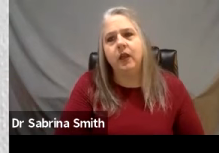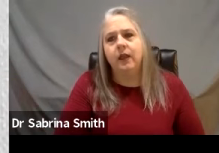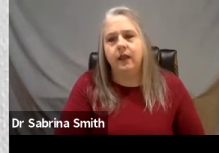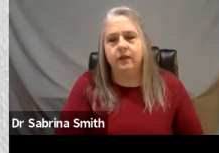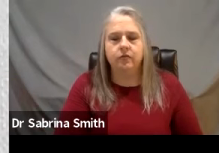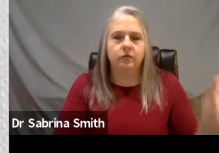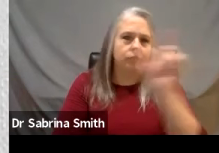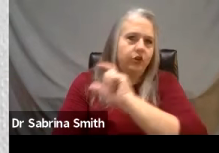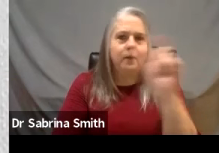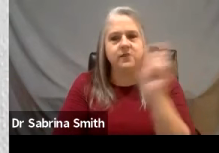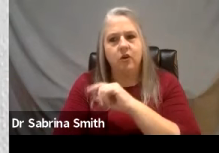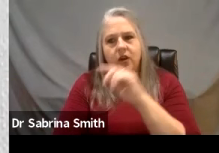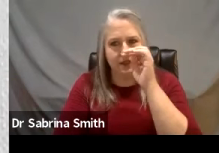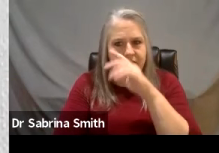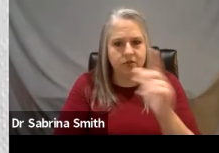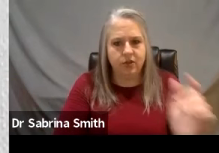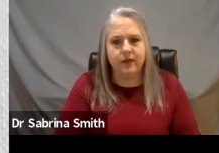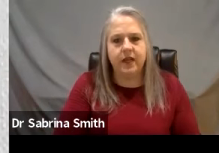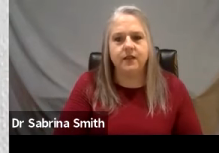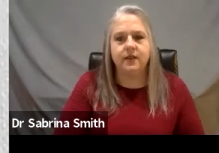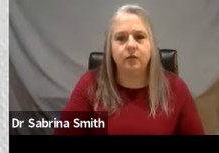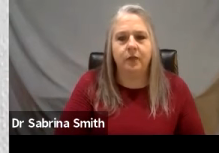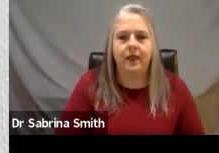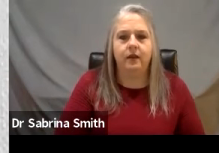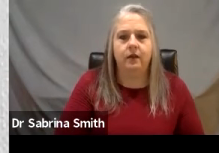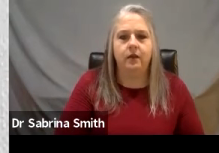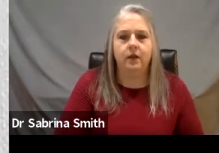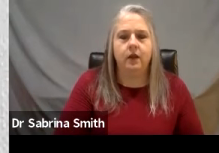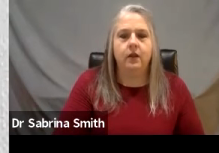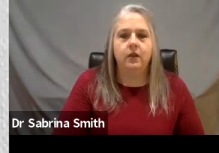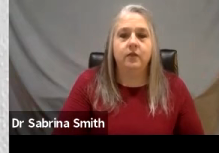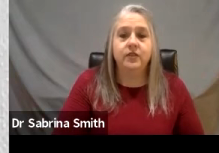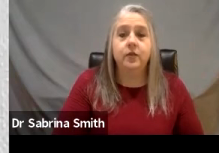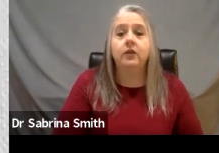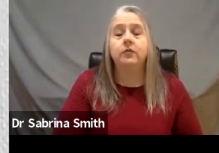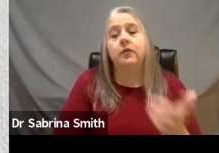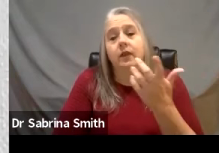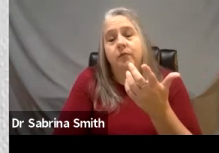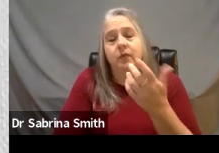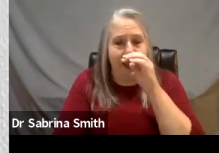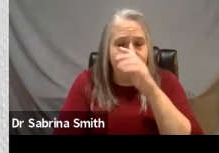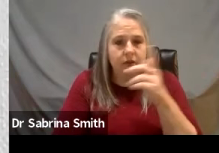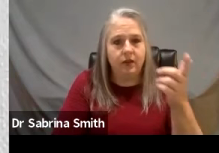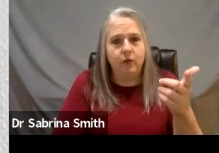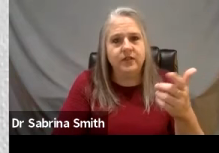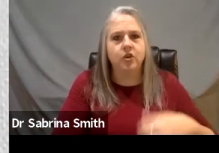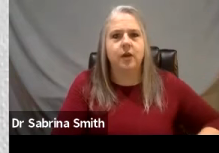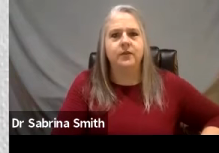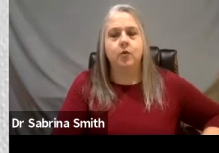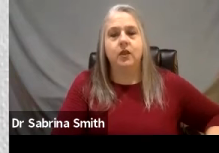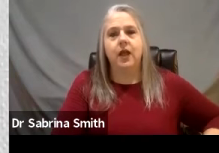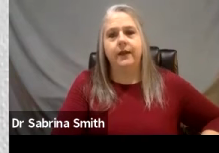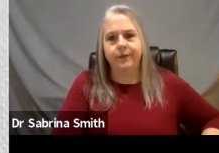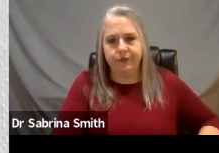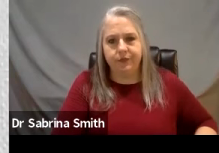picture and run your mouse across it and there's the 3 dots, it'll pin. The voicing, the voicing workshop